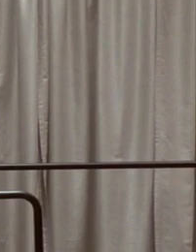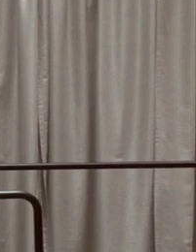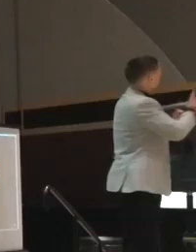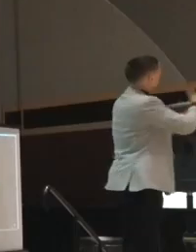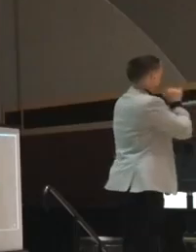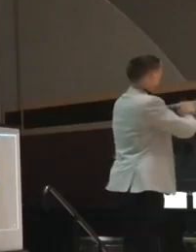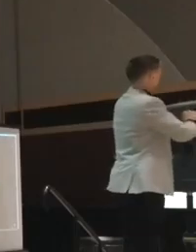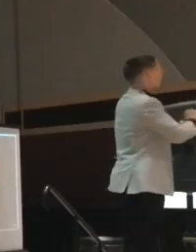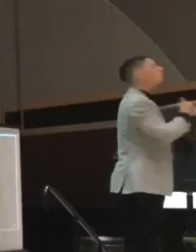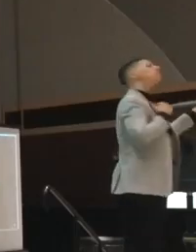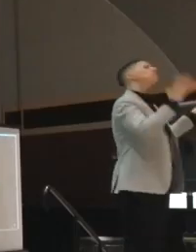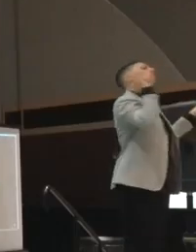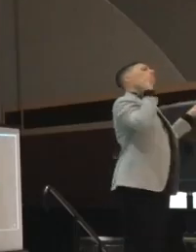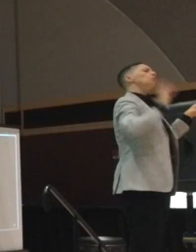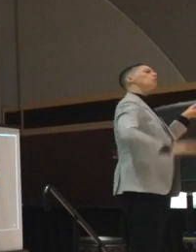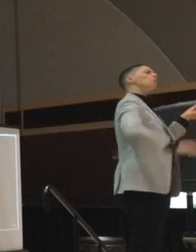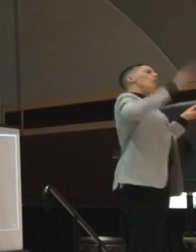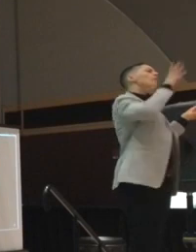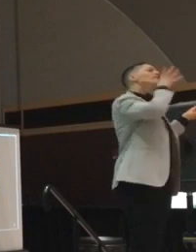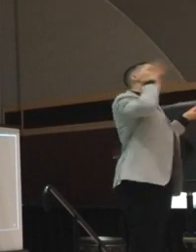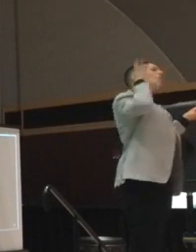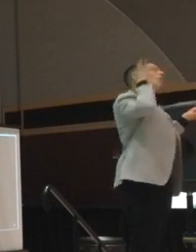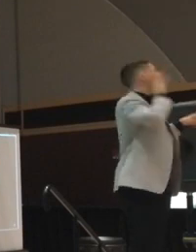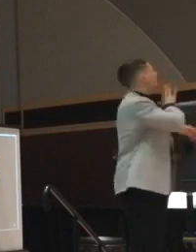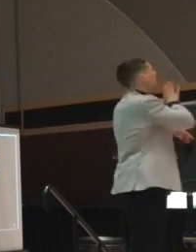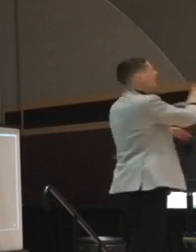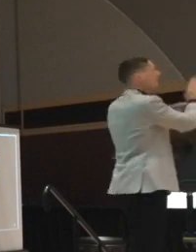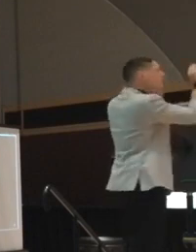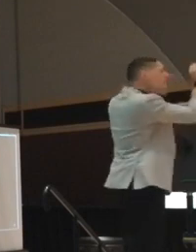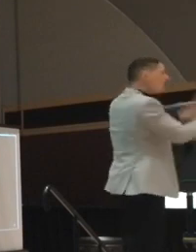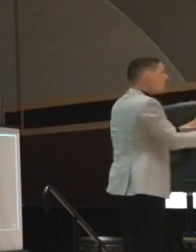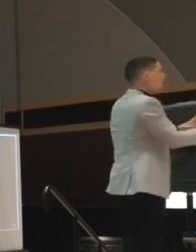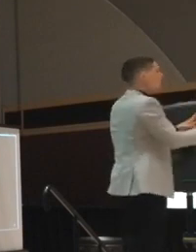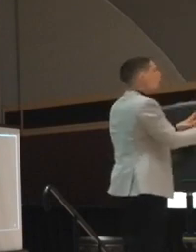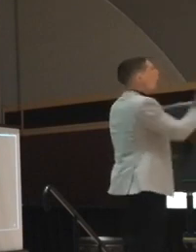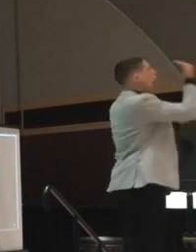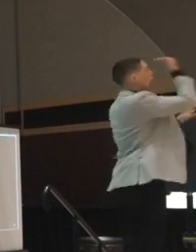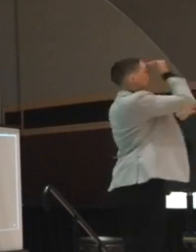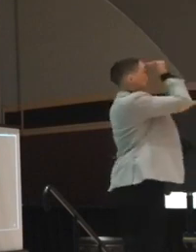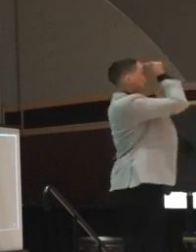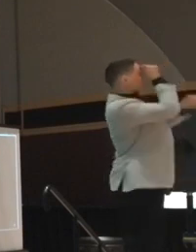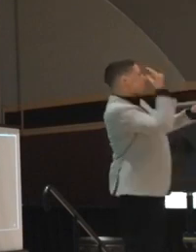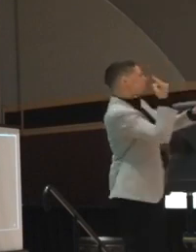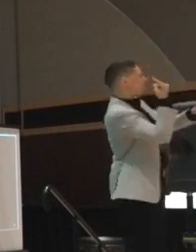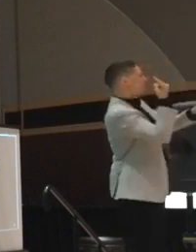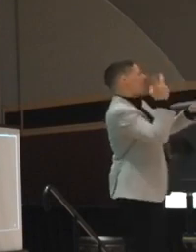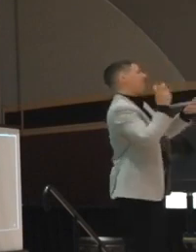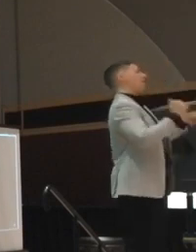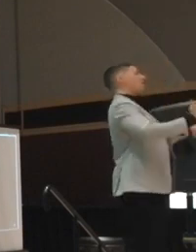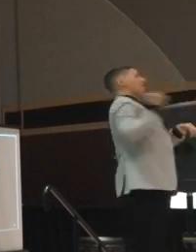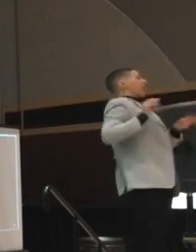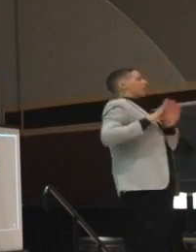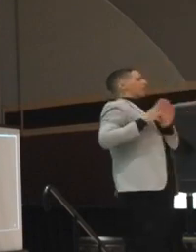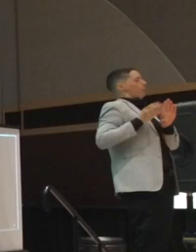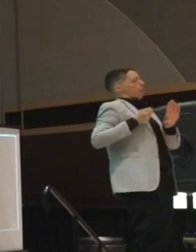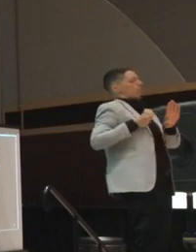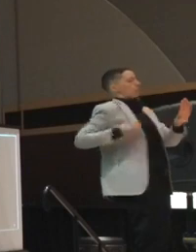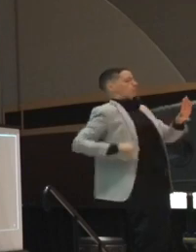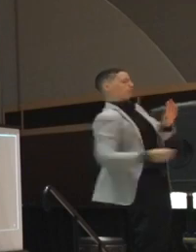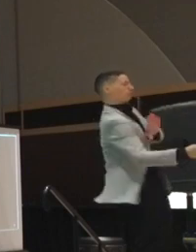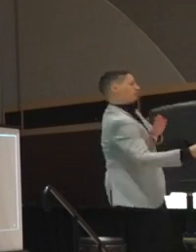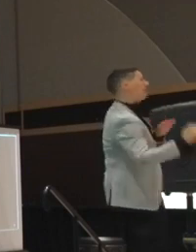farm. His professor knew somebody. That's the back door. That's how half of all decent jobs are